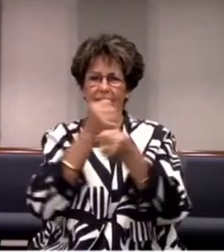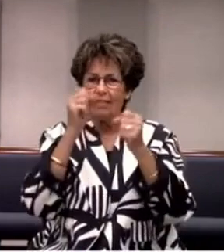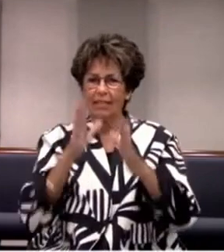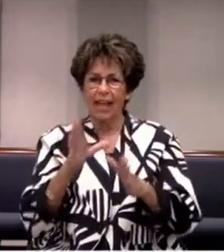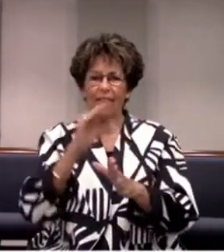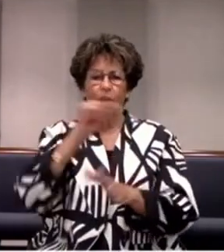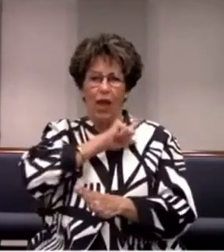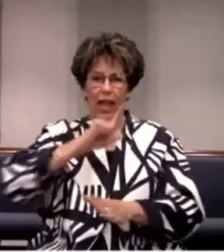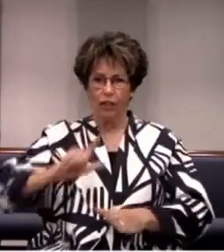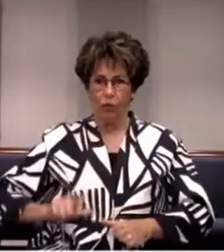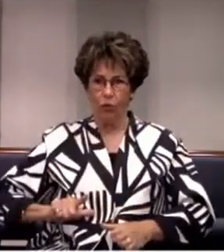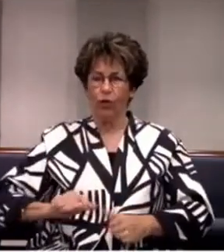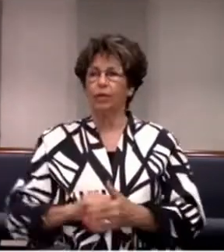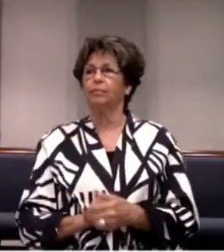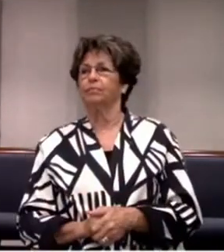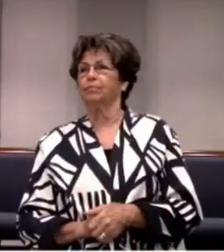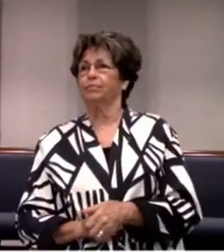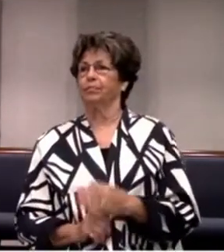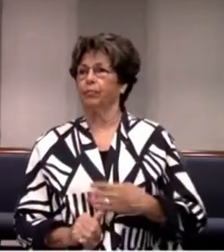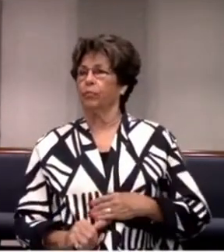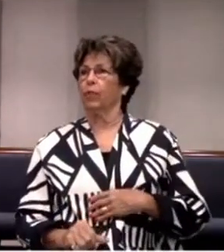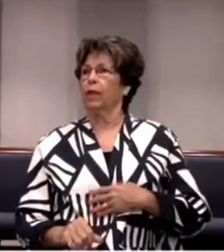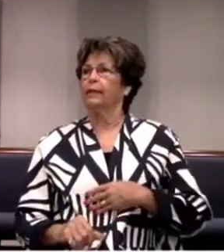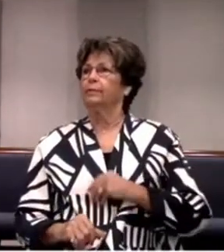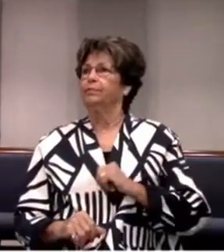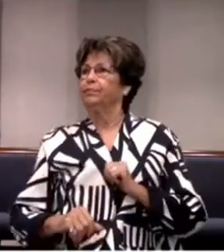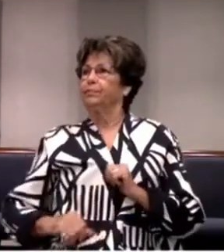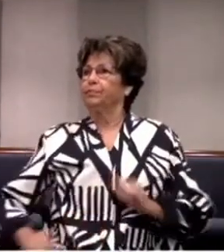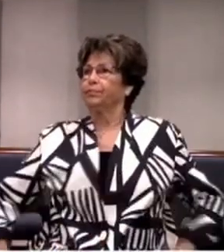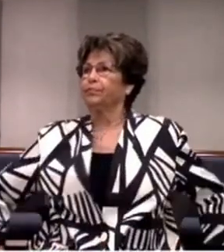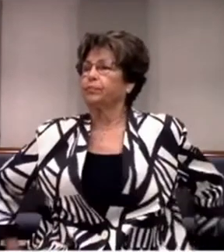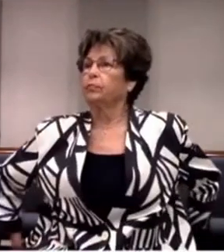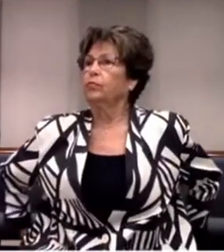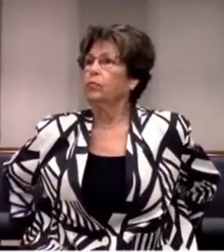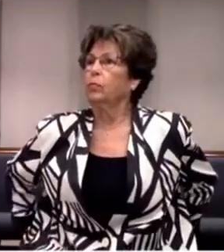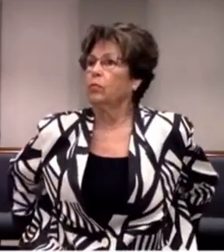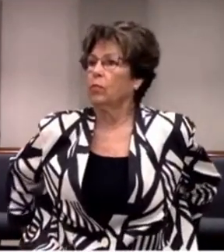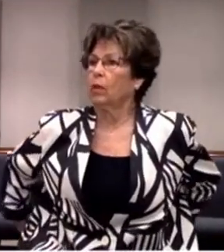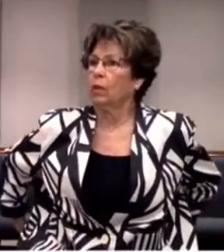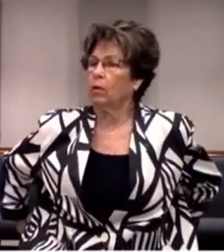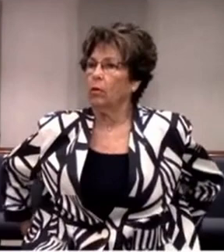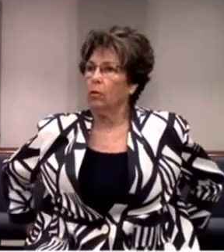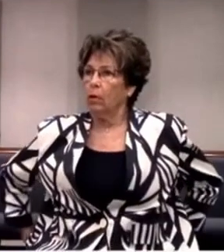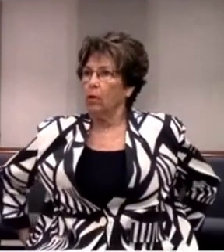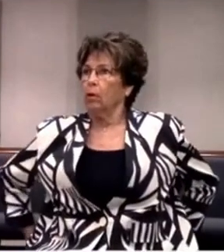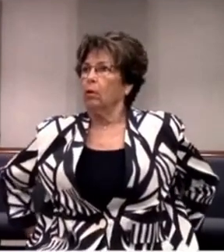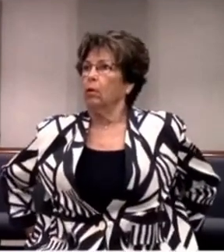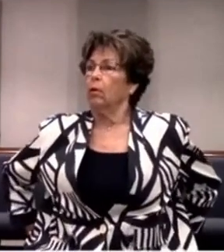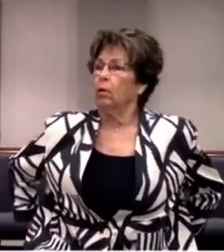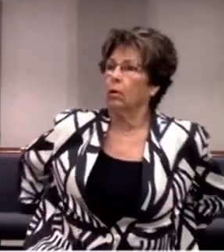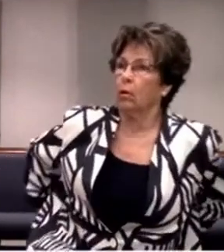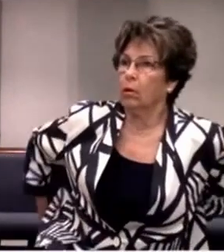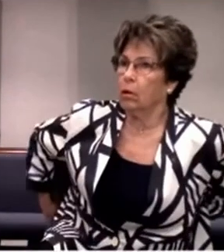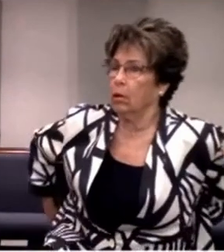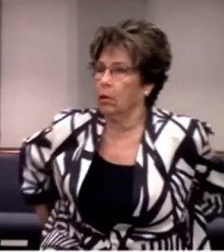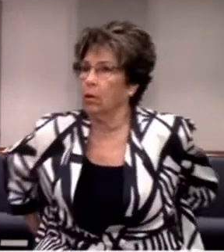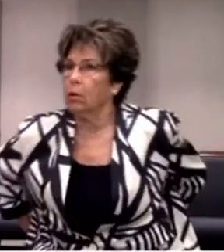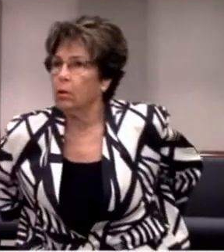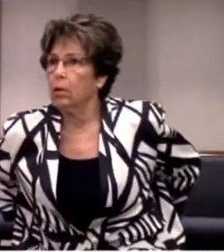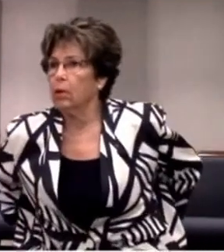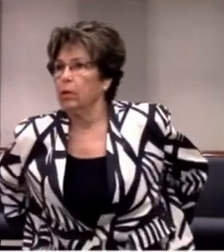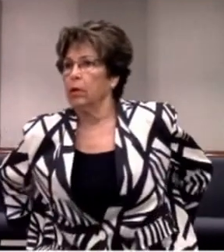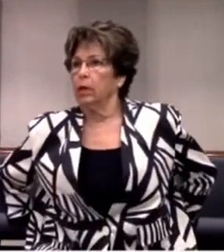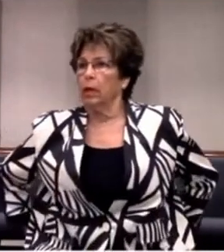this coming Sunday. All right, we're in our series on Wednesday nights that the Lord laid on my heart on the subject